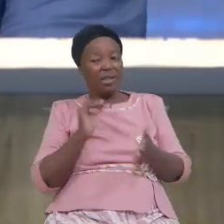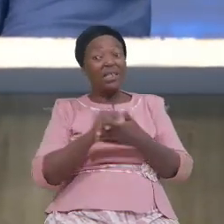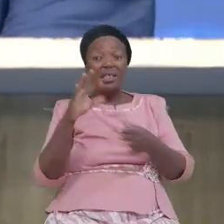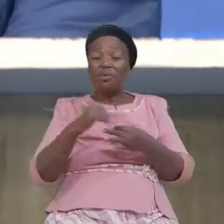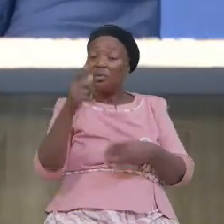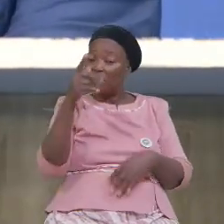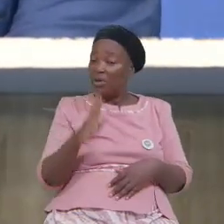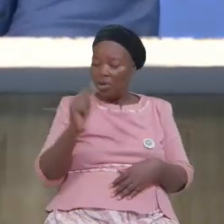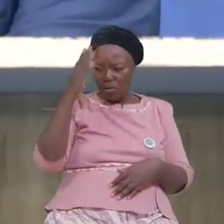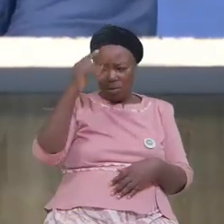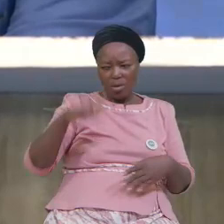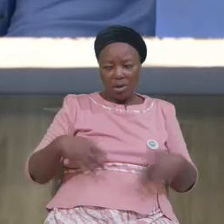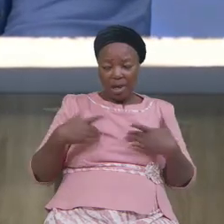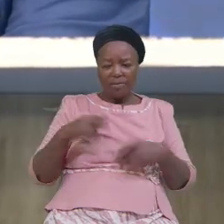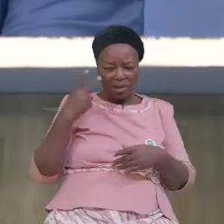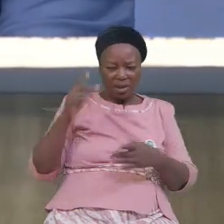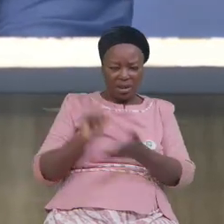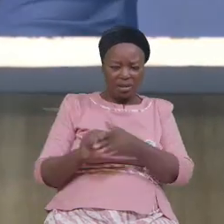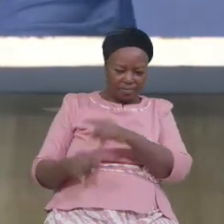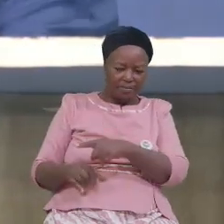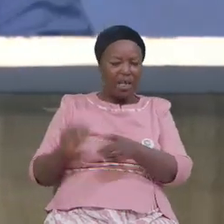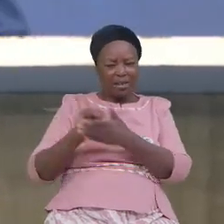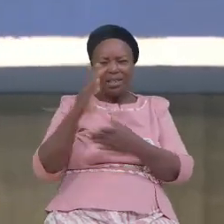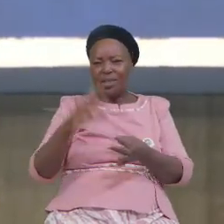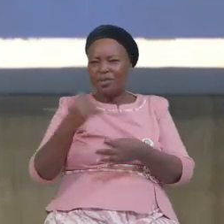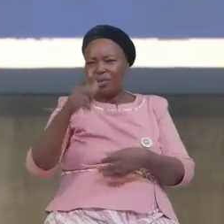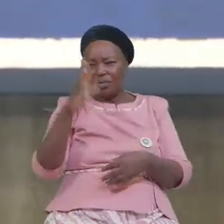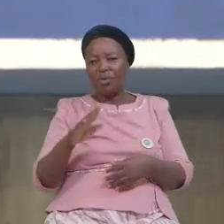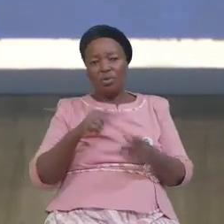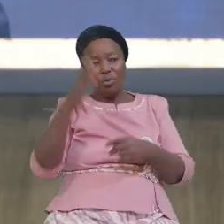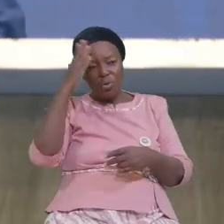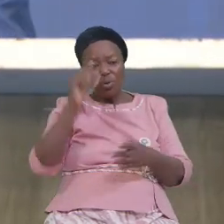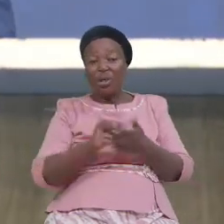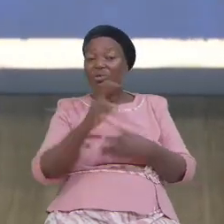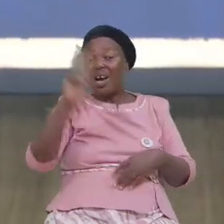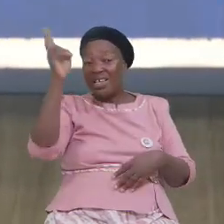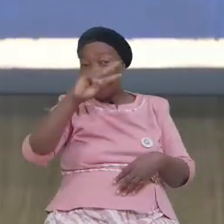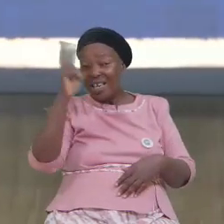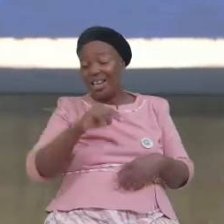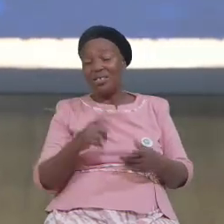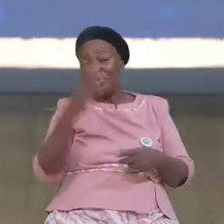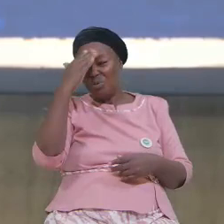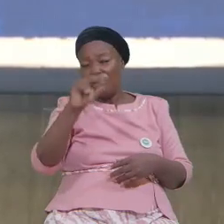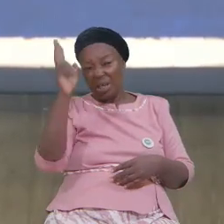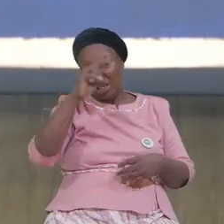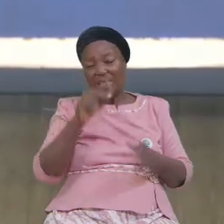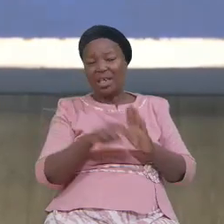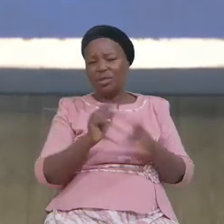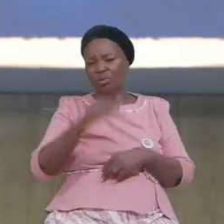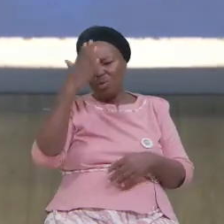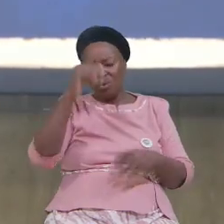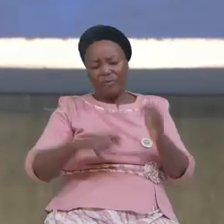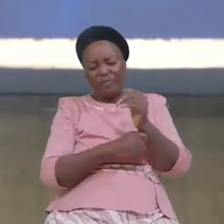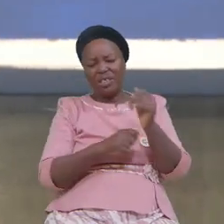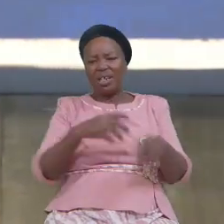know your life, look at that, that's the Spirit of God. You know your carelessness, you know your fleshly life, you